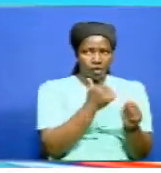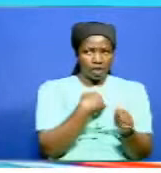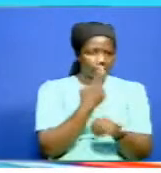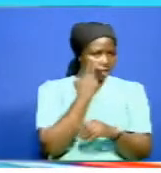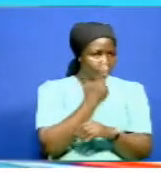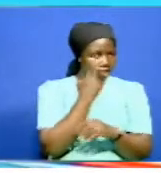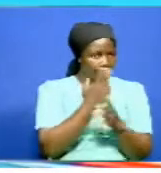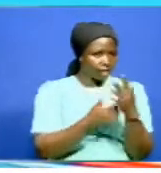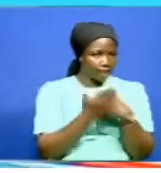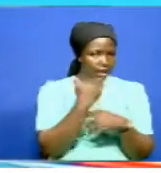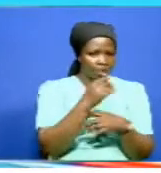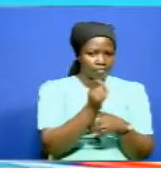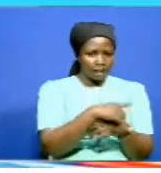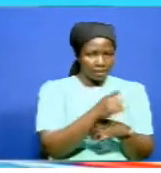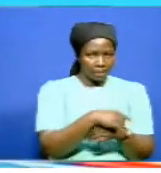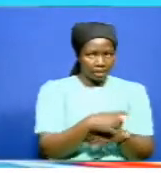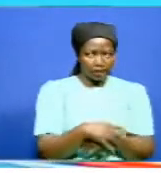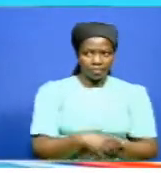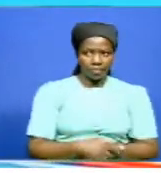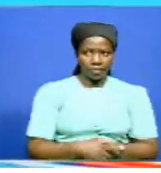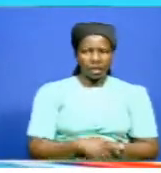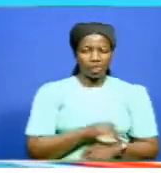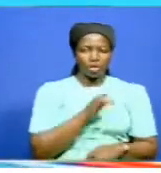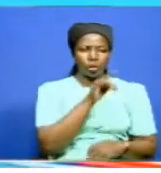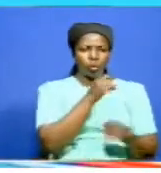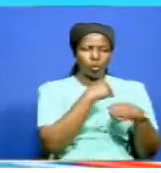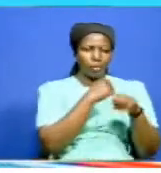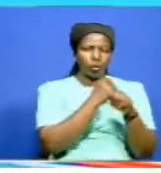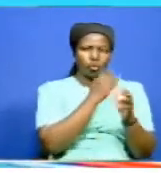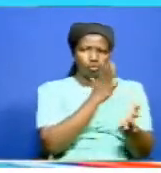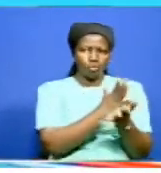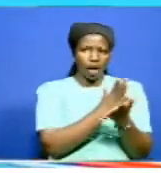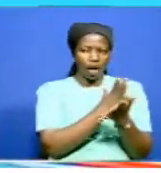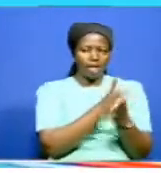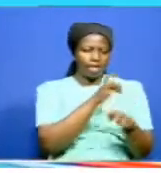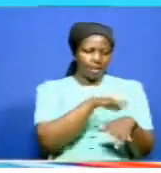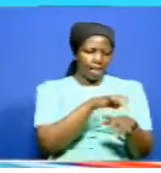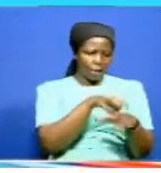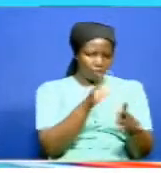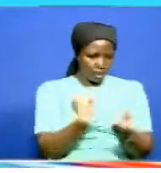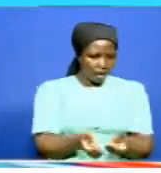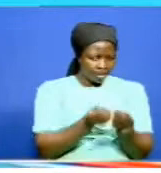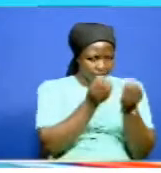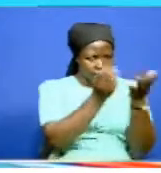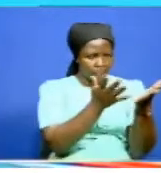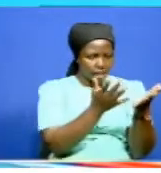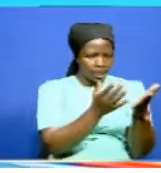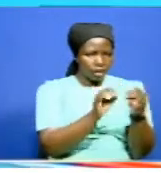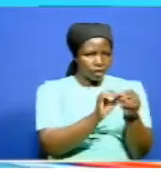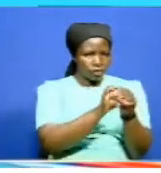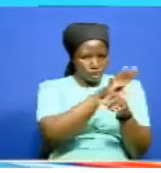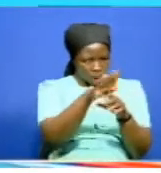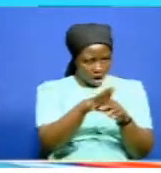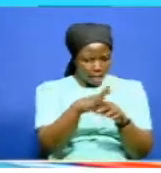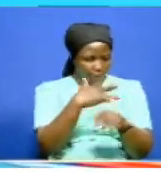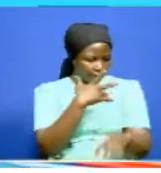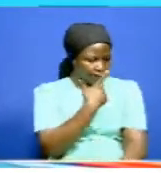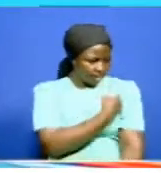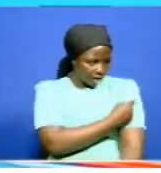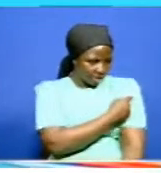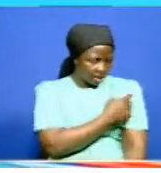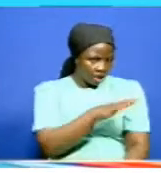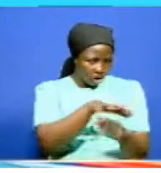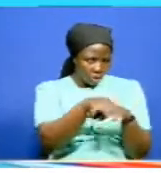the last couple of months. How do we ensure that in the distribution of the COVID-19 vaccines, that